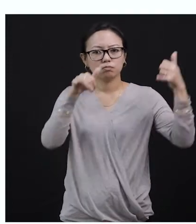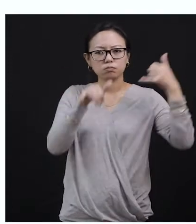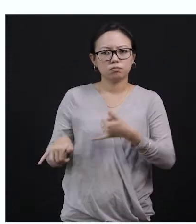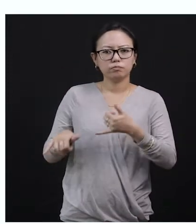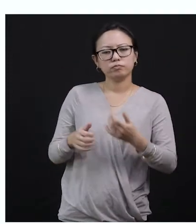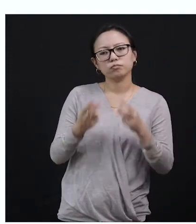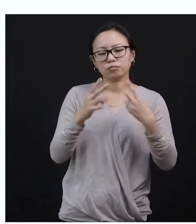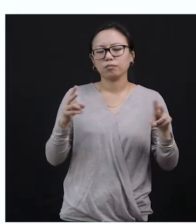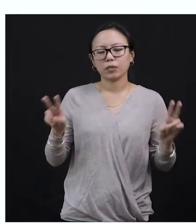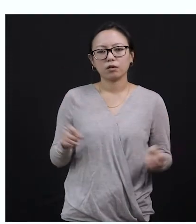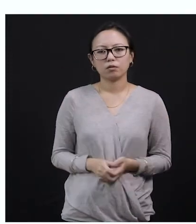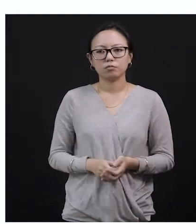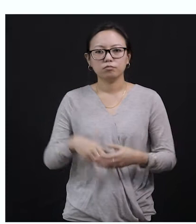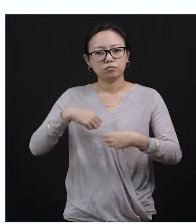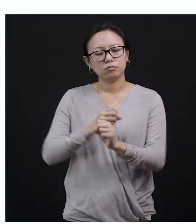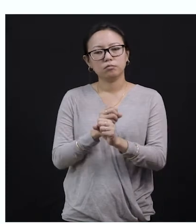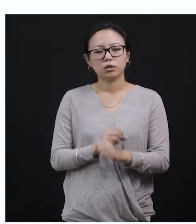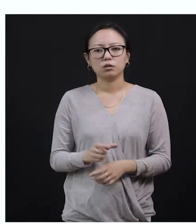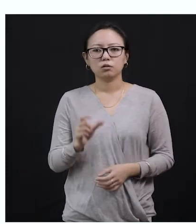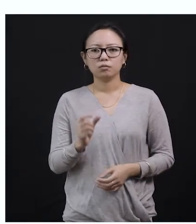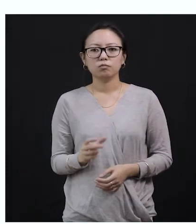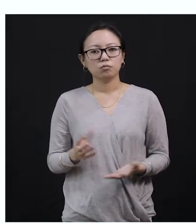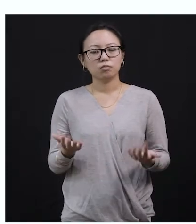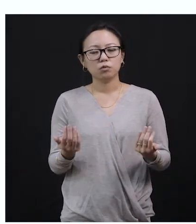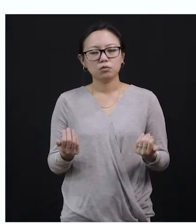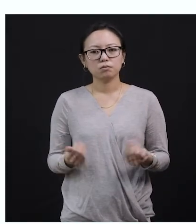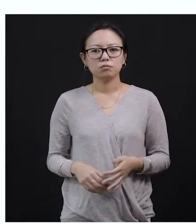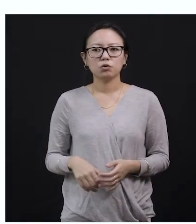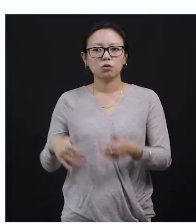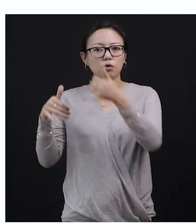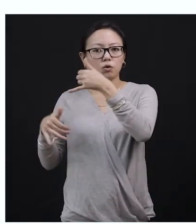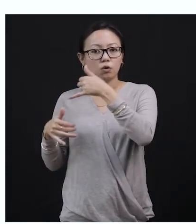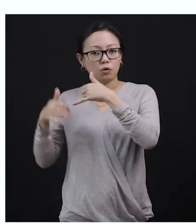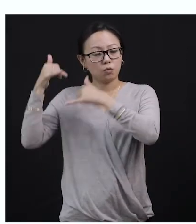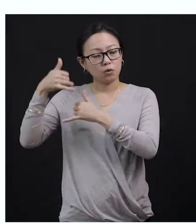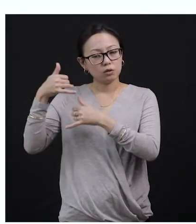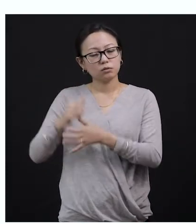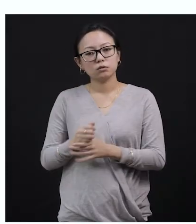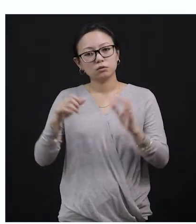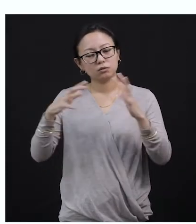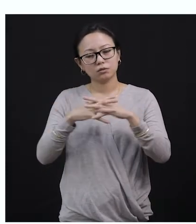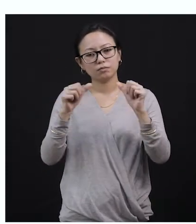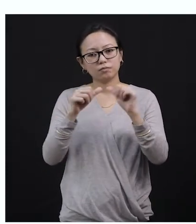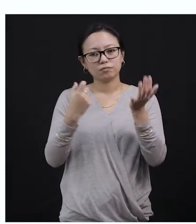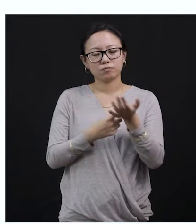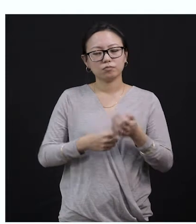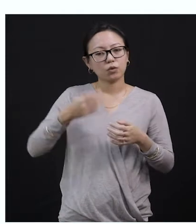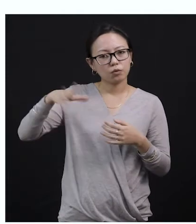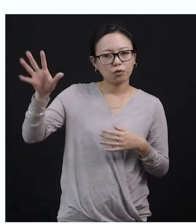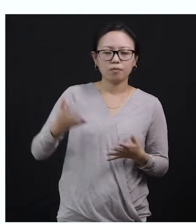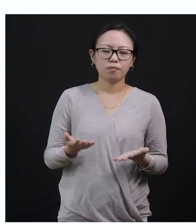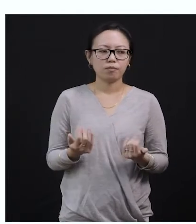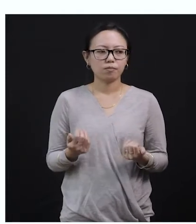was Ganga and Bhagirathi. Now these two rivers made their soil very fertile. Now